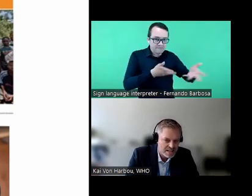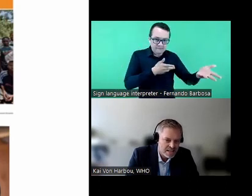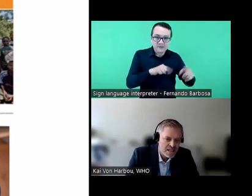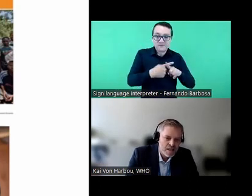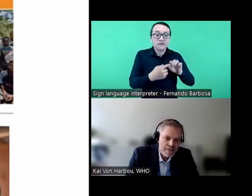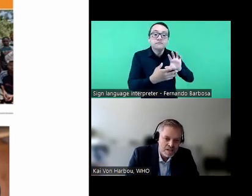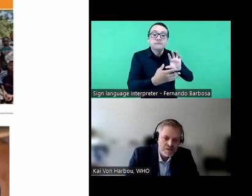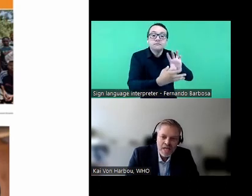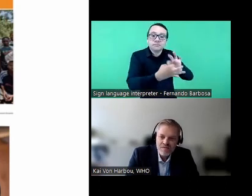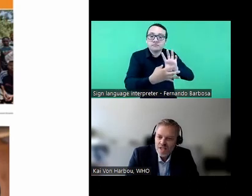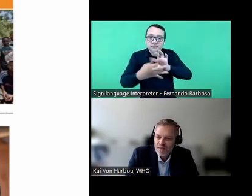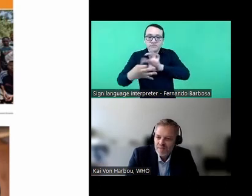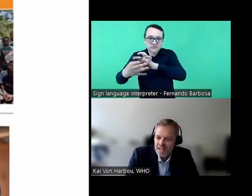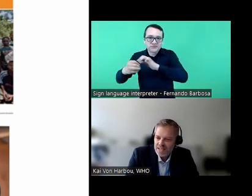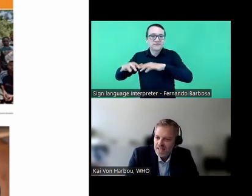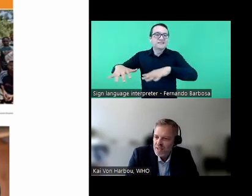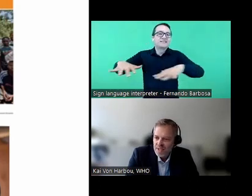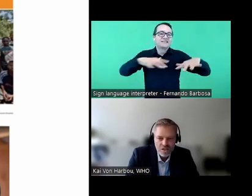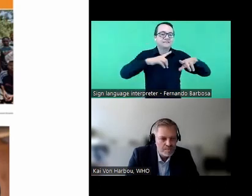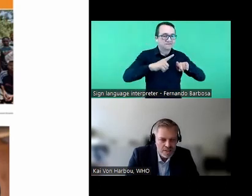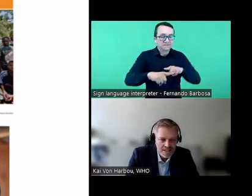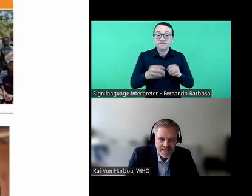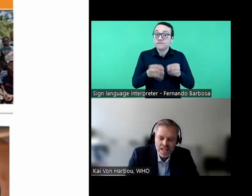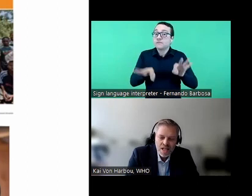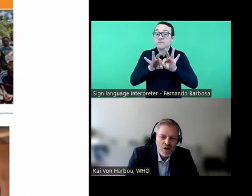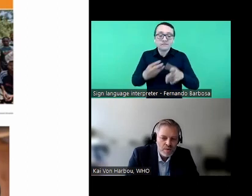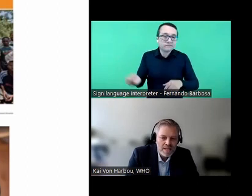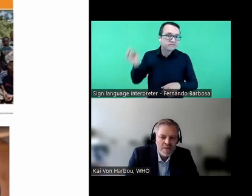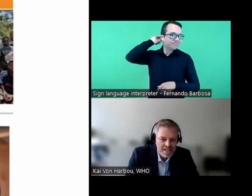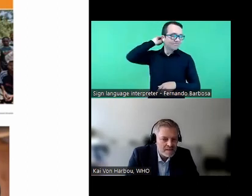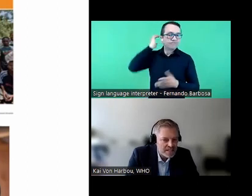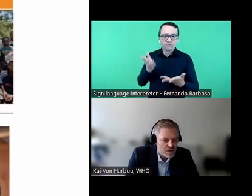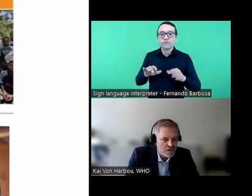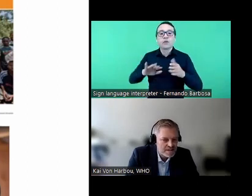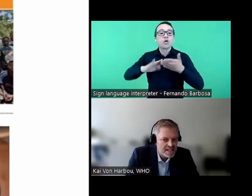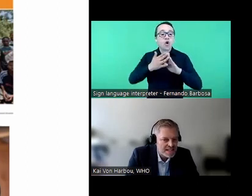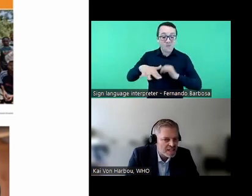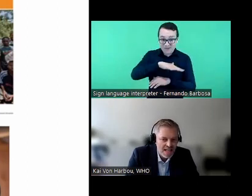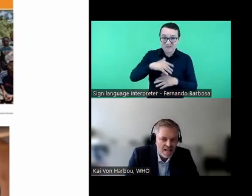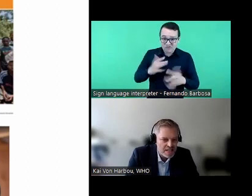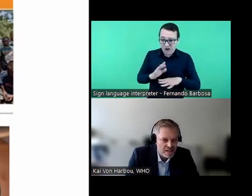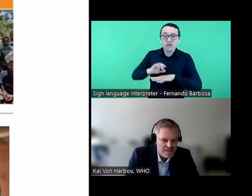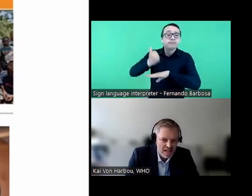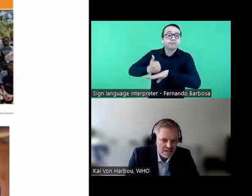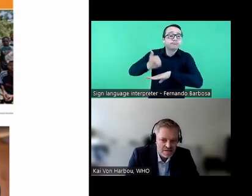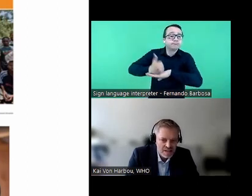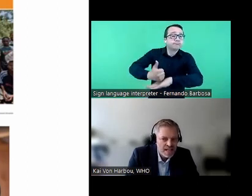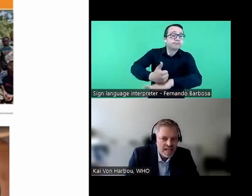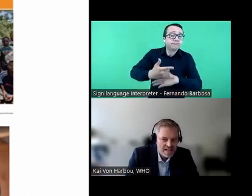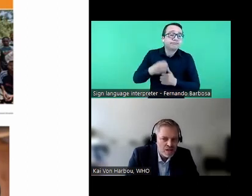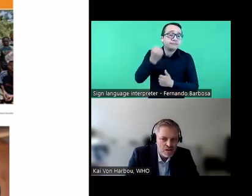sectors. Because what we have to keep in mind is that people in communities already participate in whole of society action every day of their